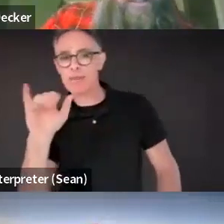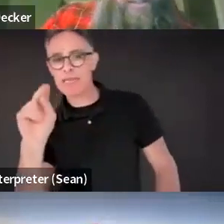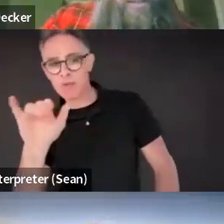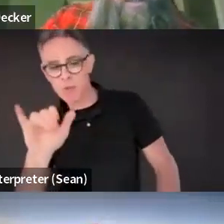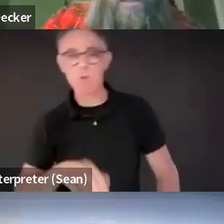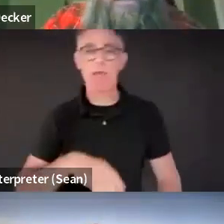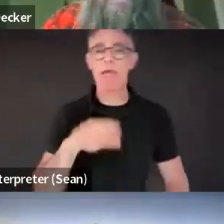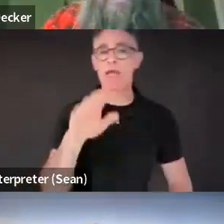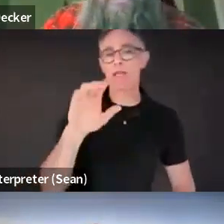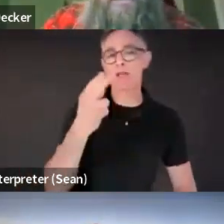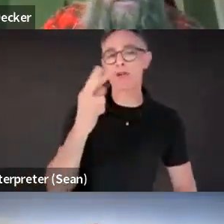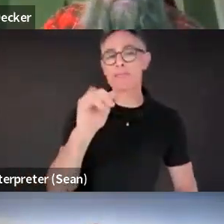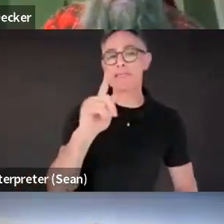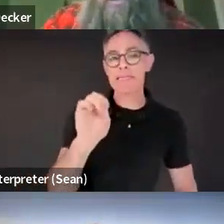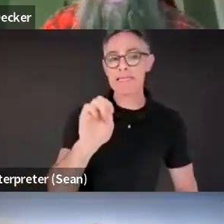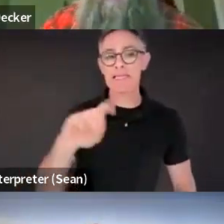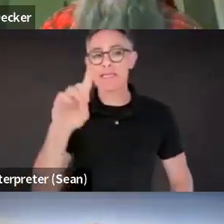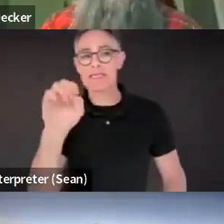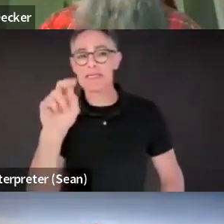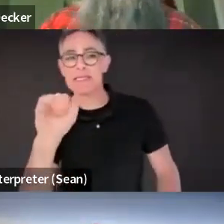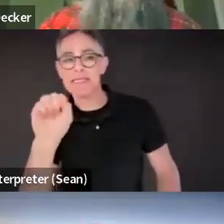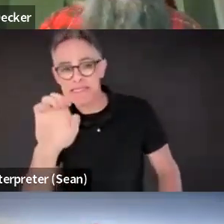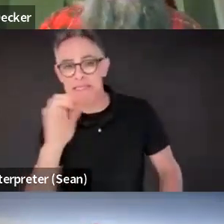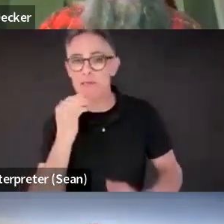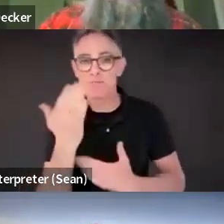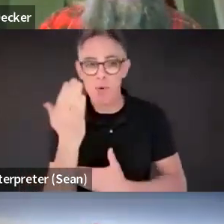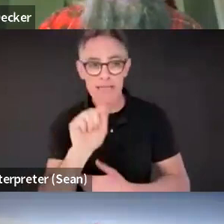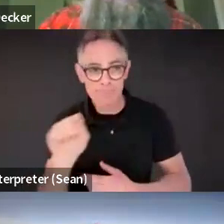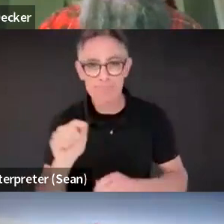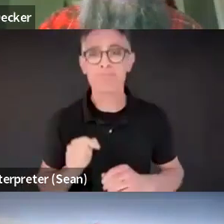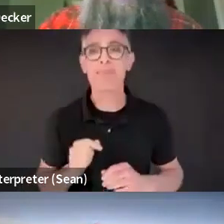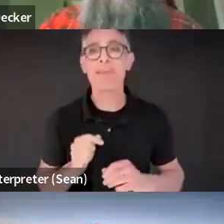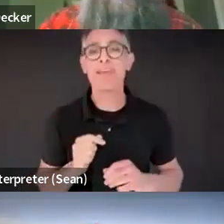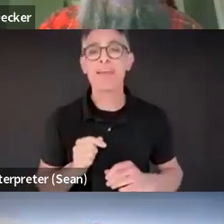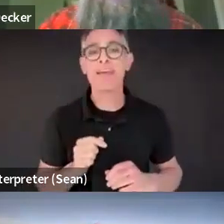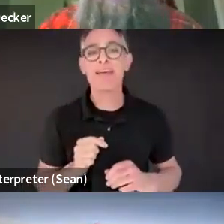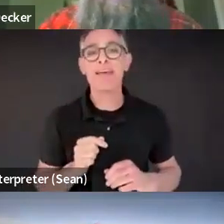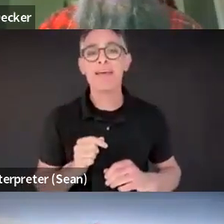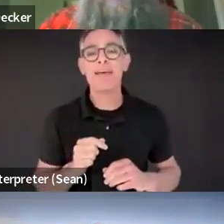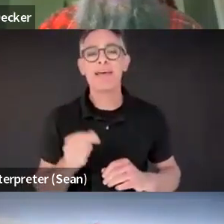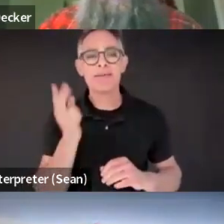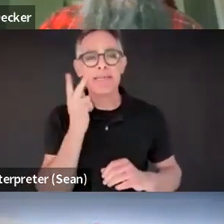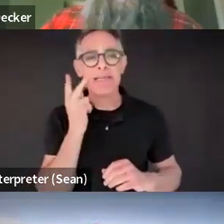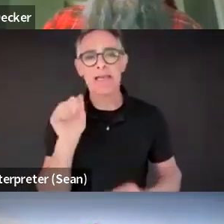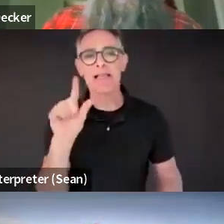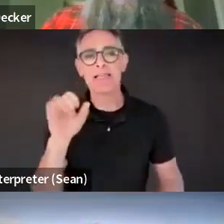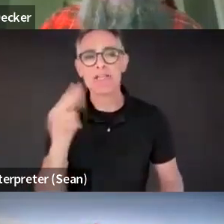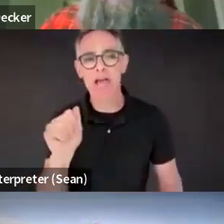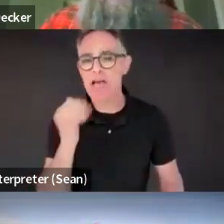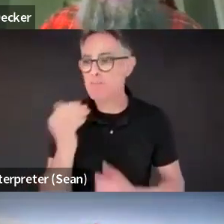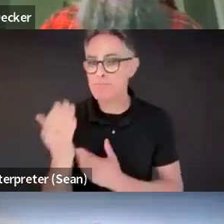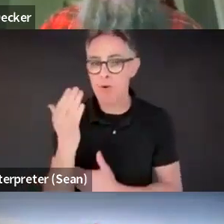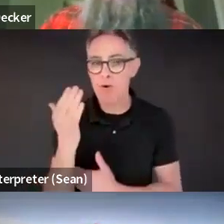and Christine and Denise. Good morning. And let's see, we've got Alicia on. Good